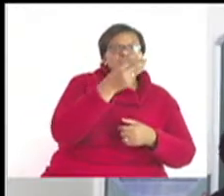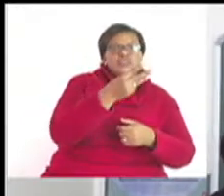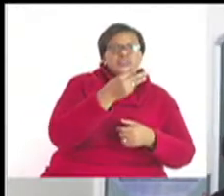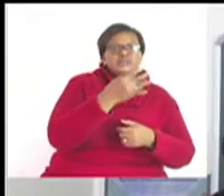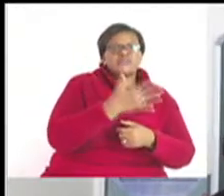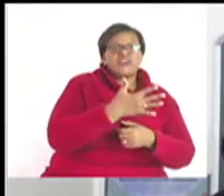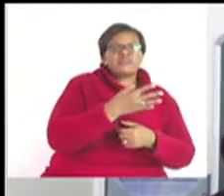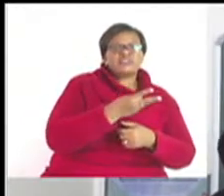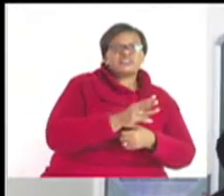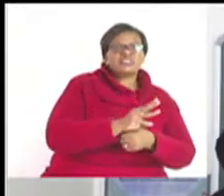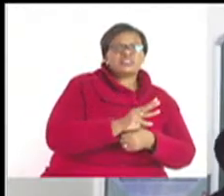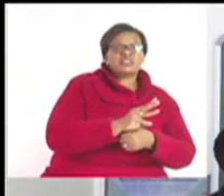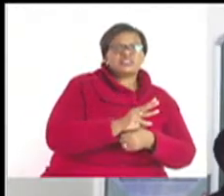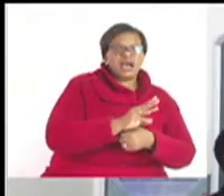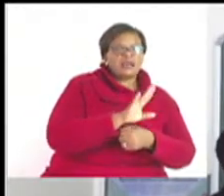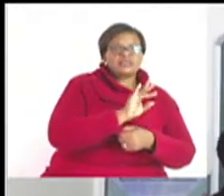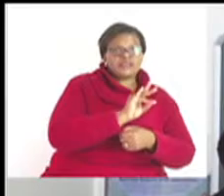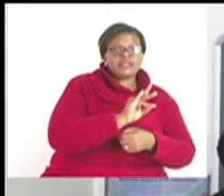5,